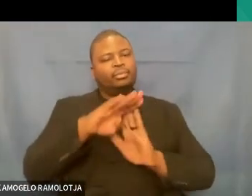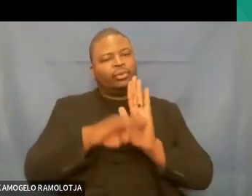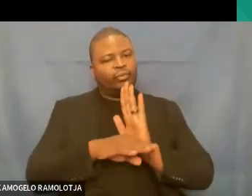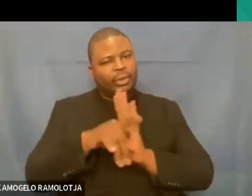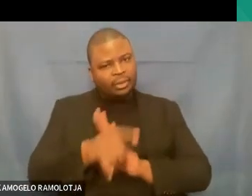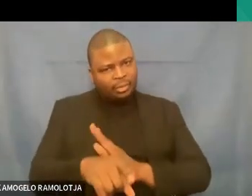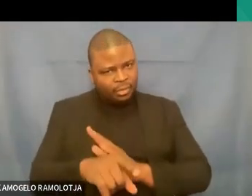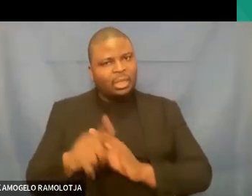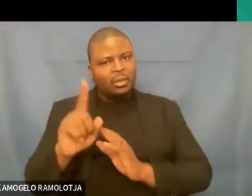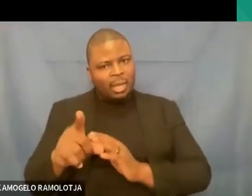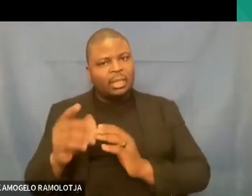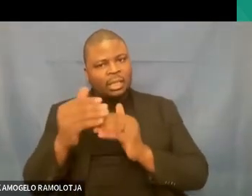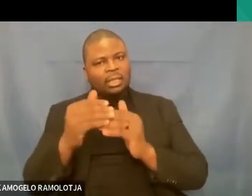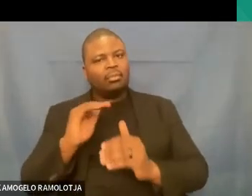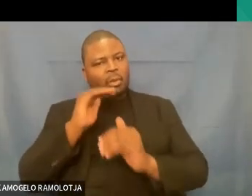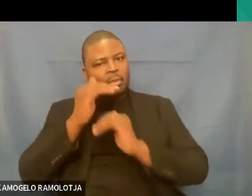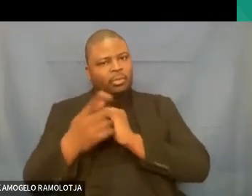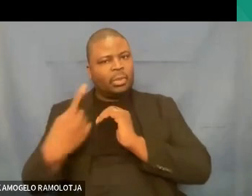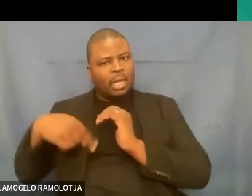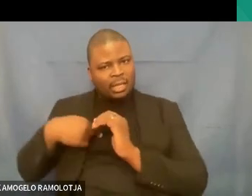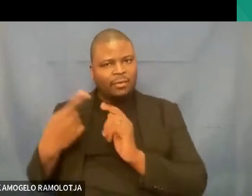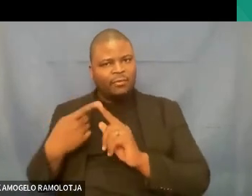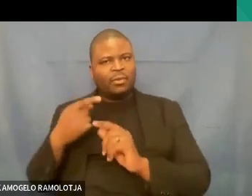disruptions. Next slide, please.